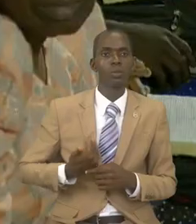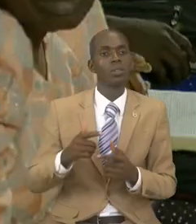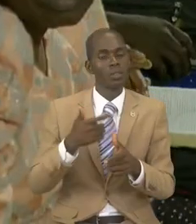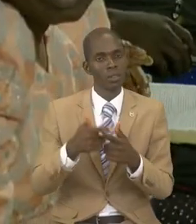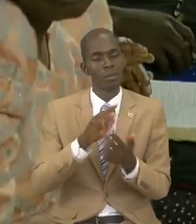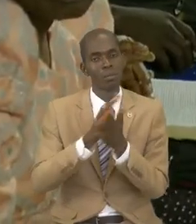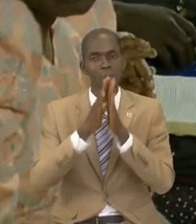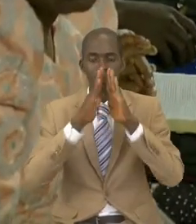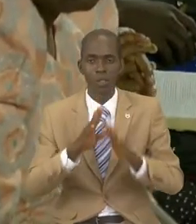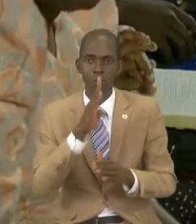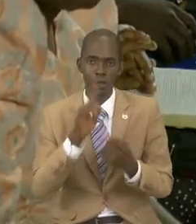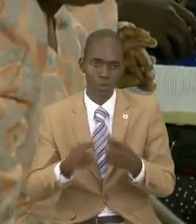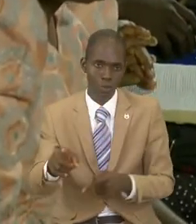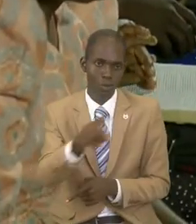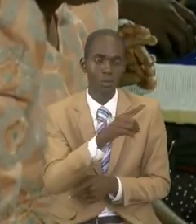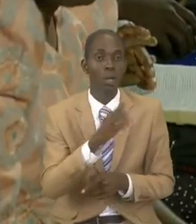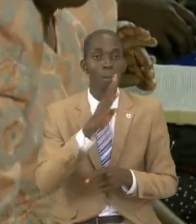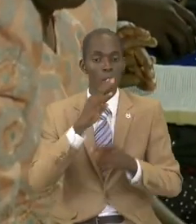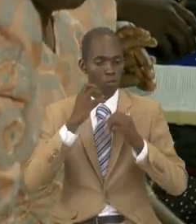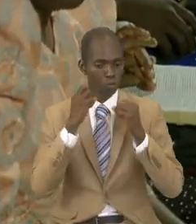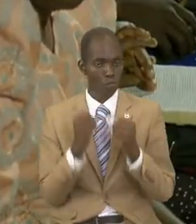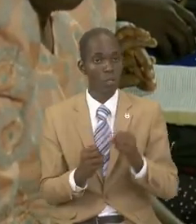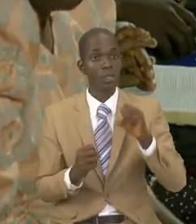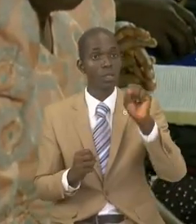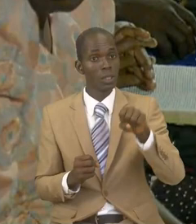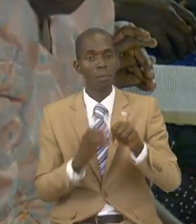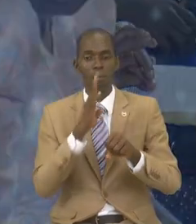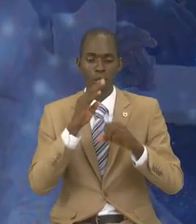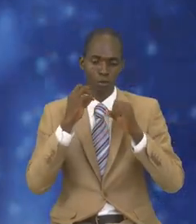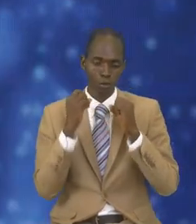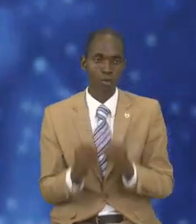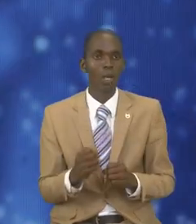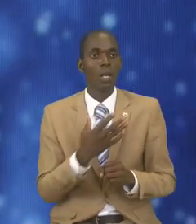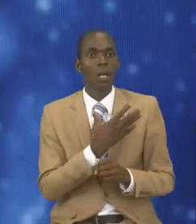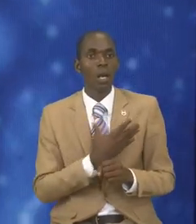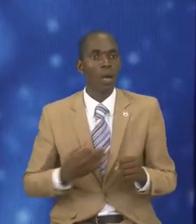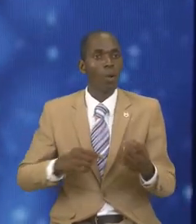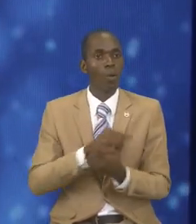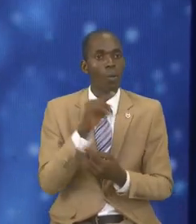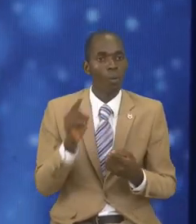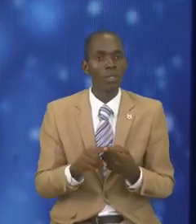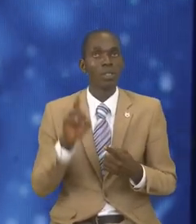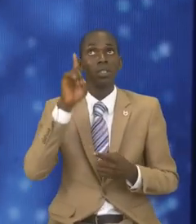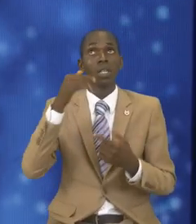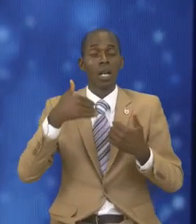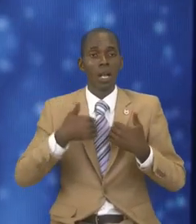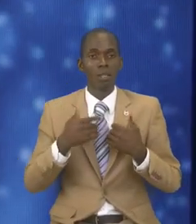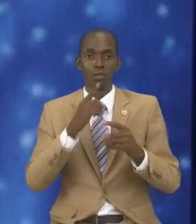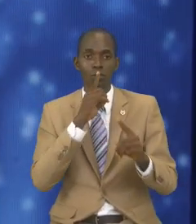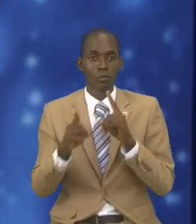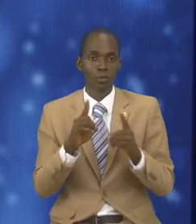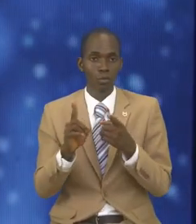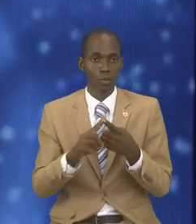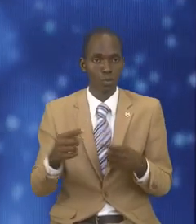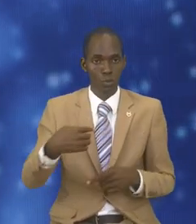you. Be strong, yea, be strong. And when he had spoken unto me, I